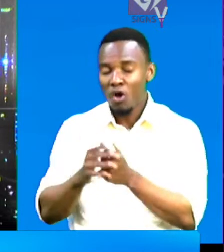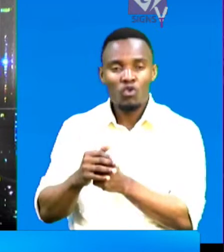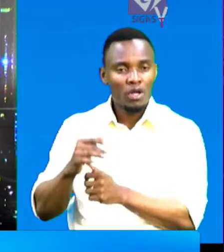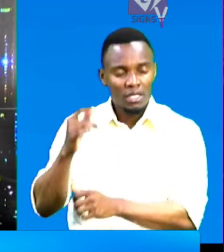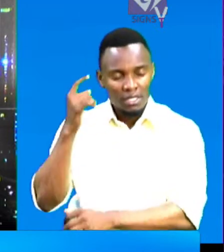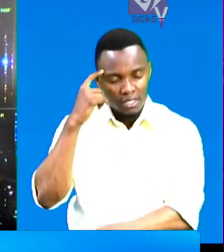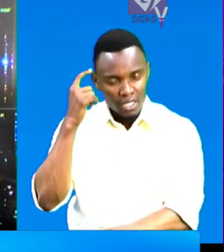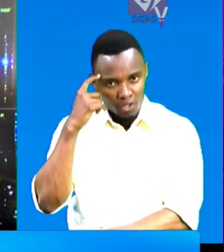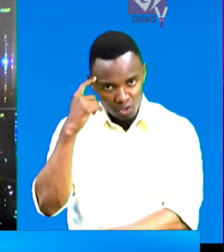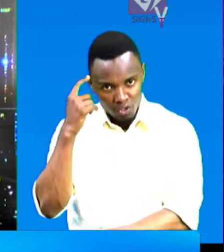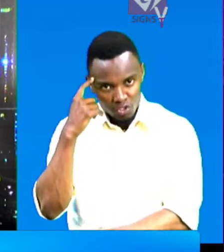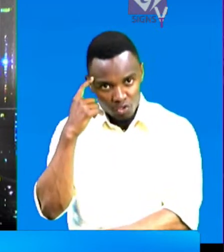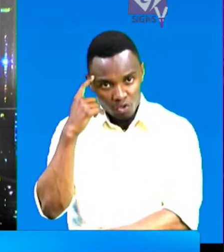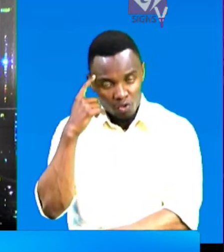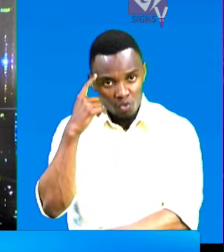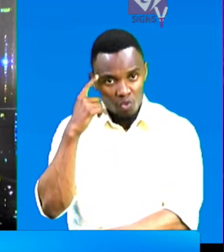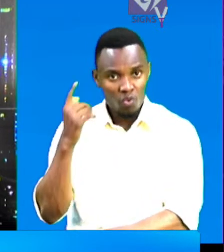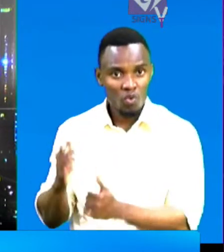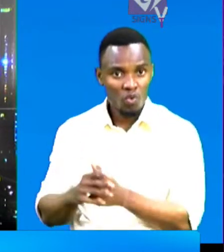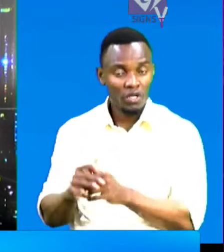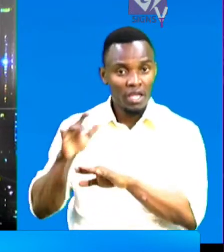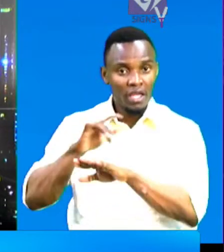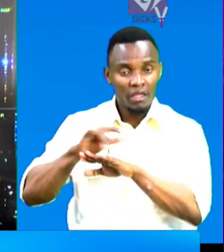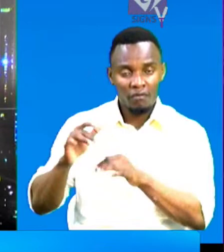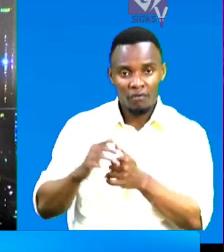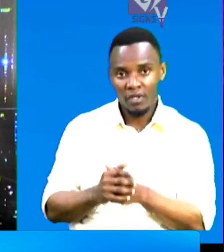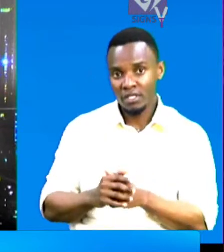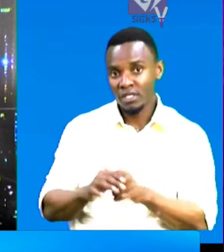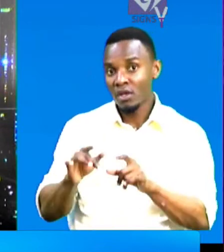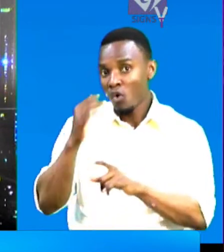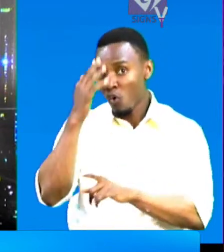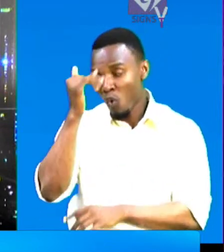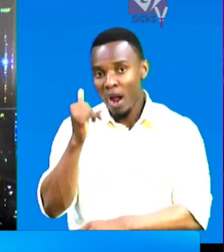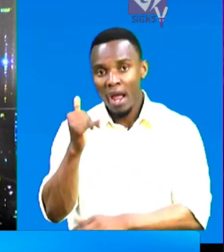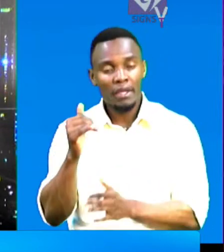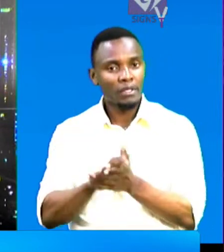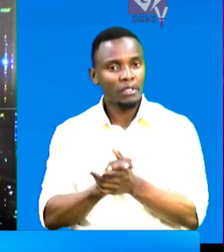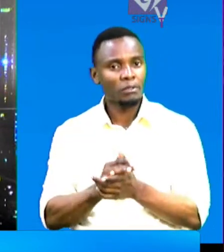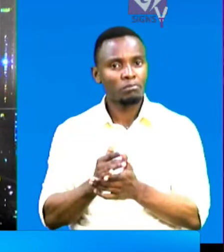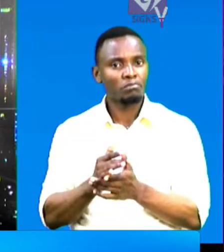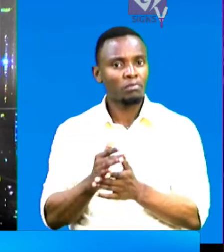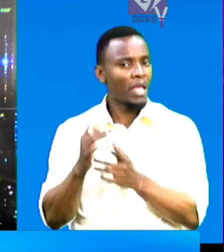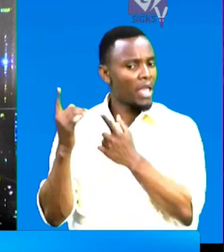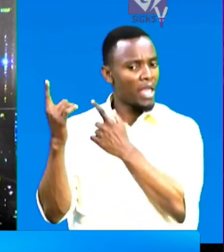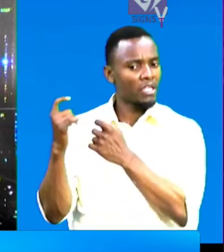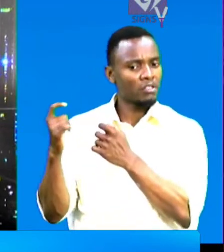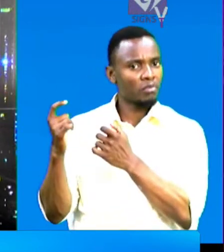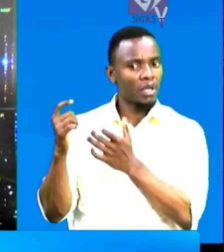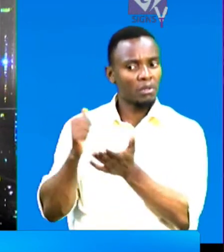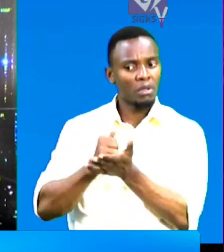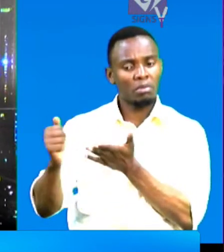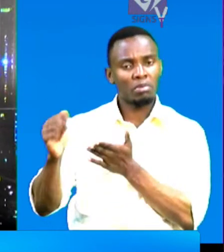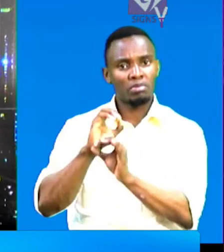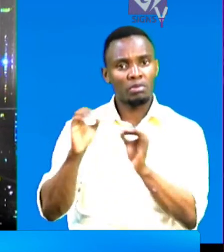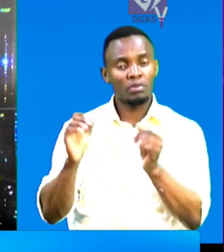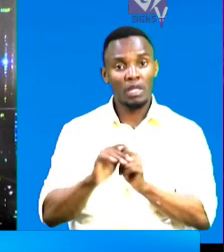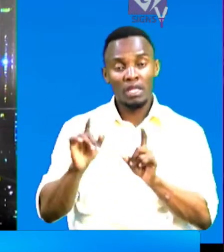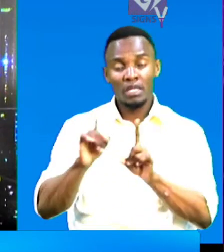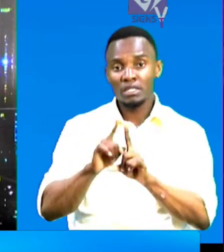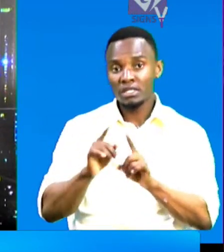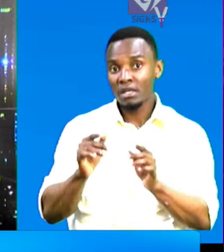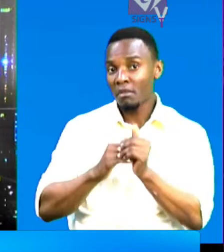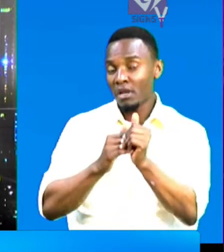trauma as they did not anticipate the layoffs. Led by the County Government Workers Union Secretary